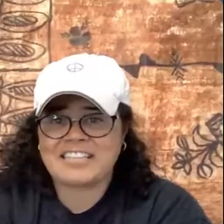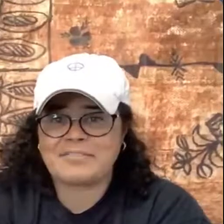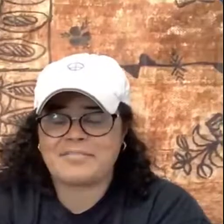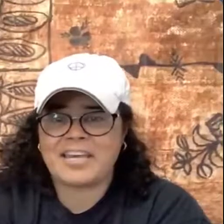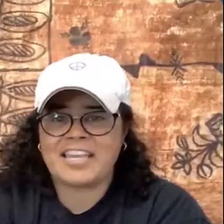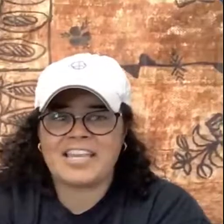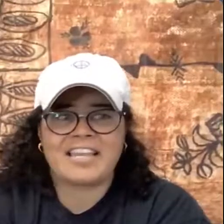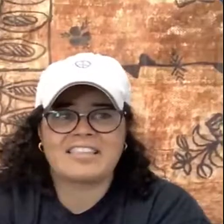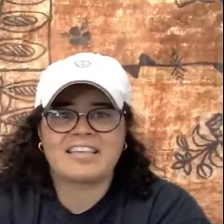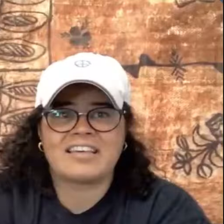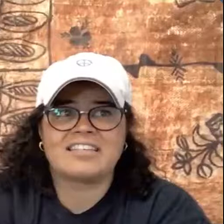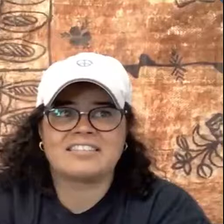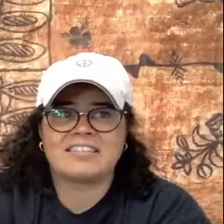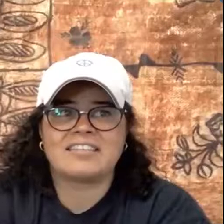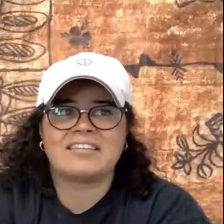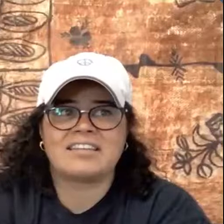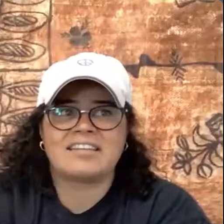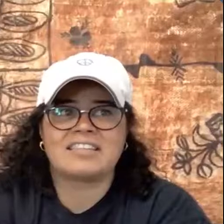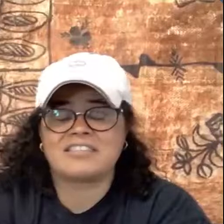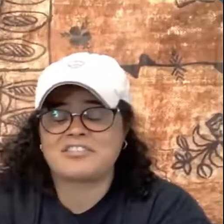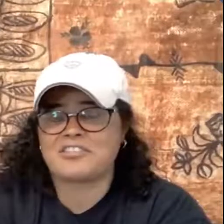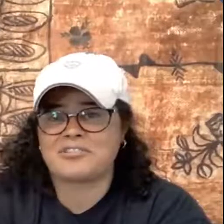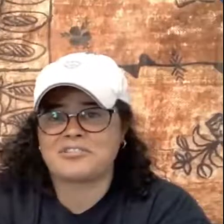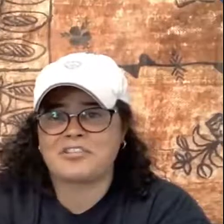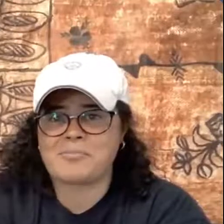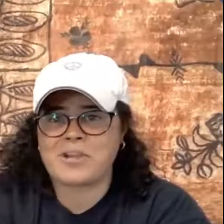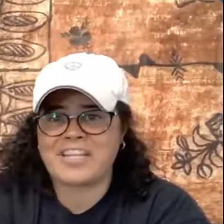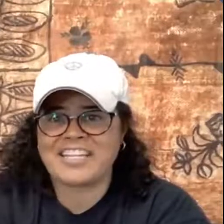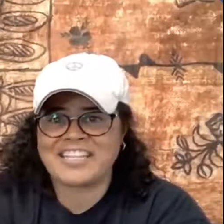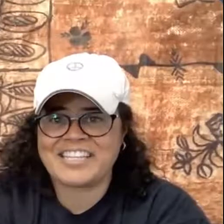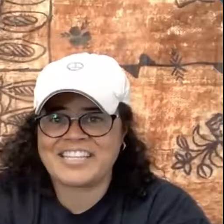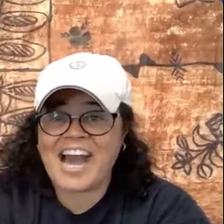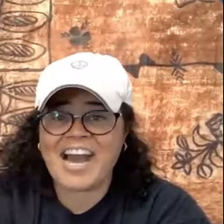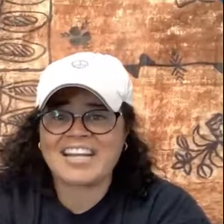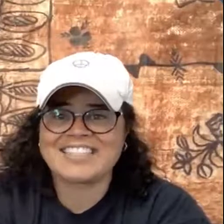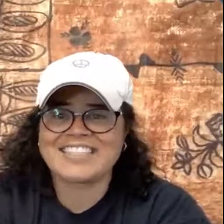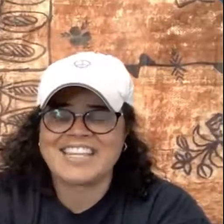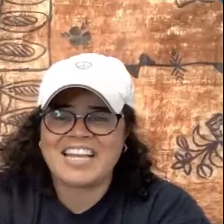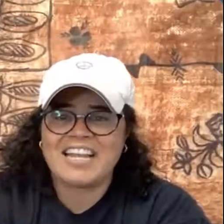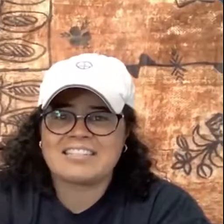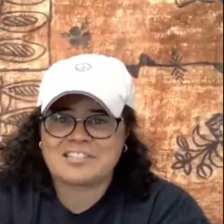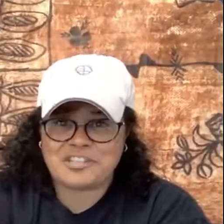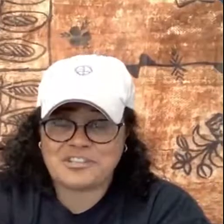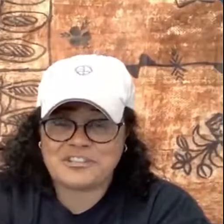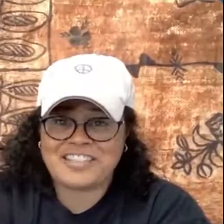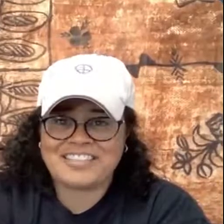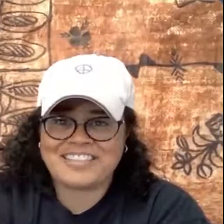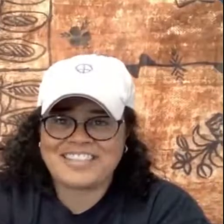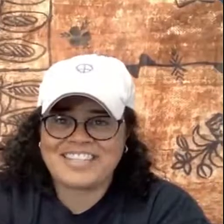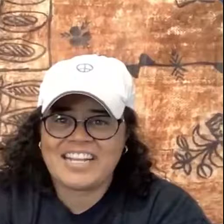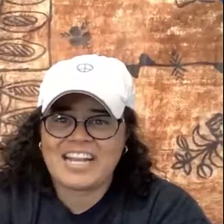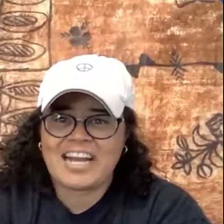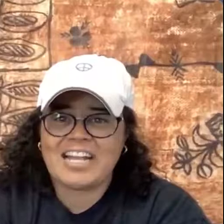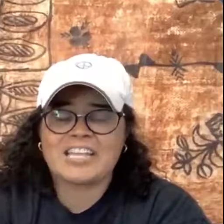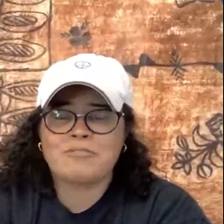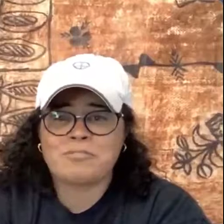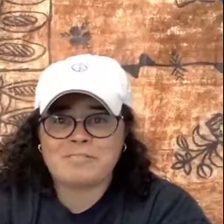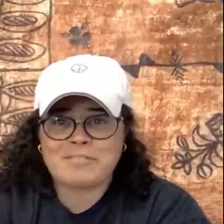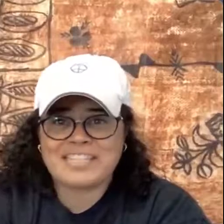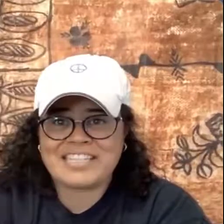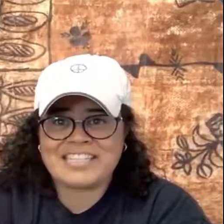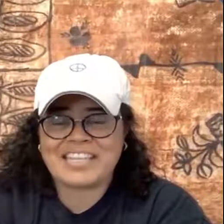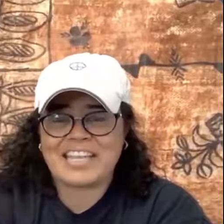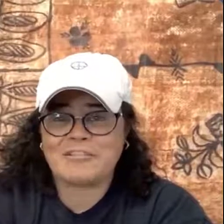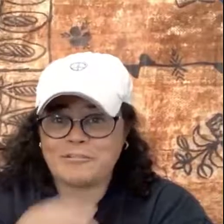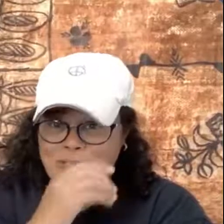in Santa Fe at the Institute of American Indian Arts as a student. He will